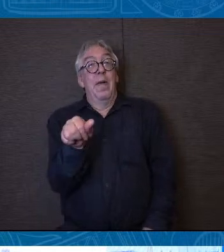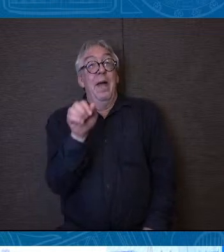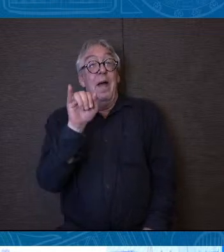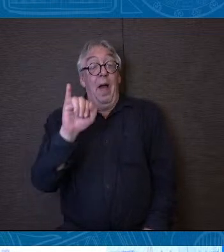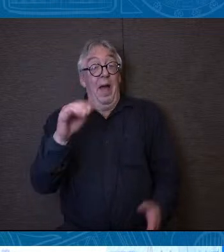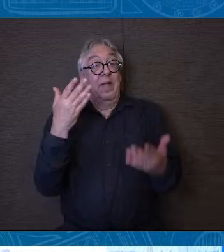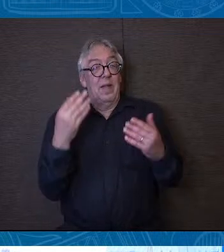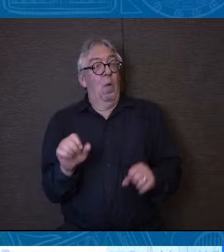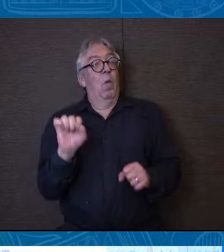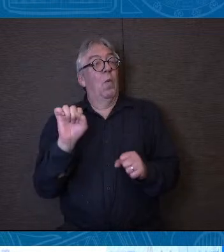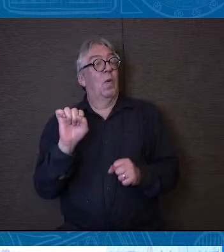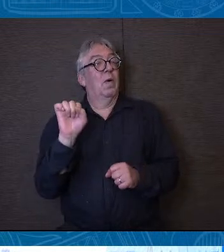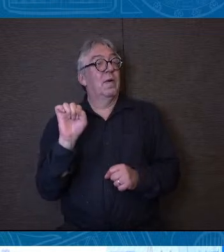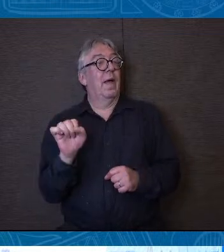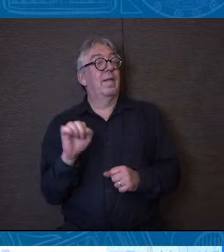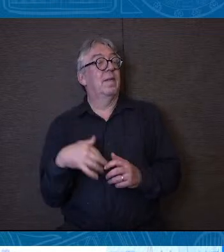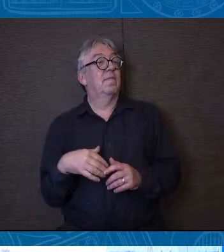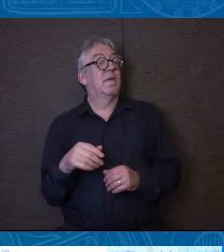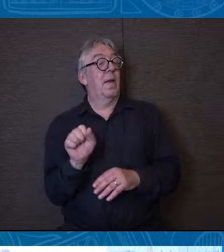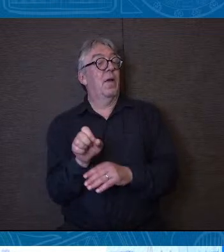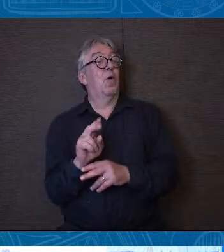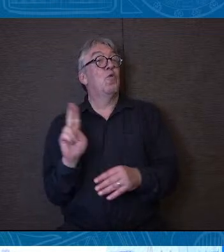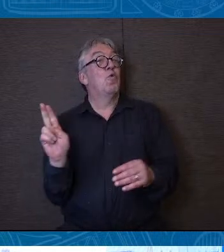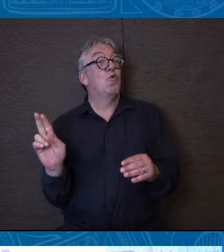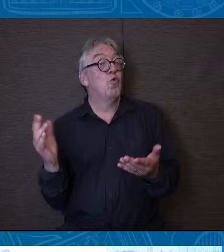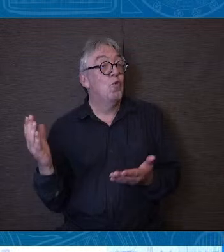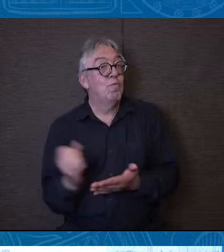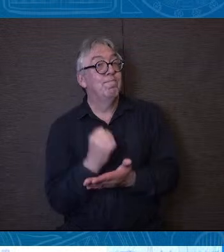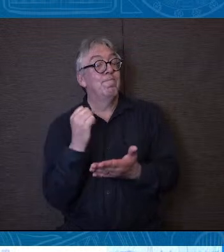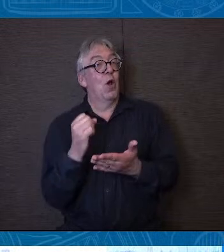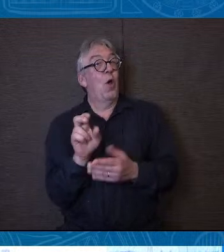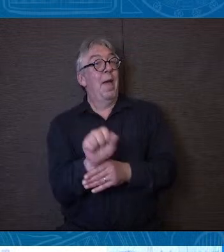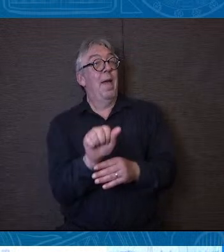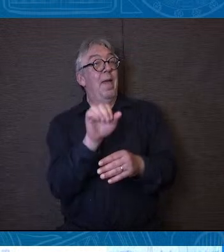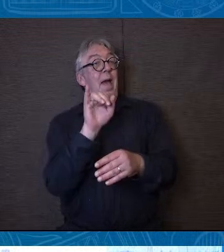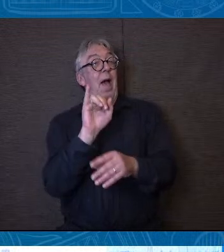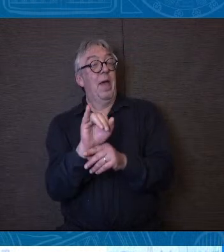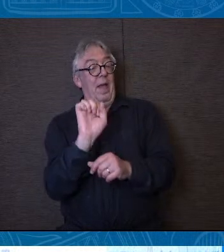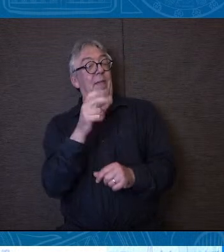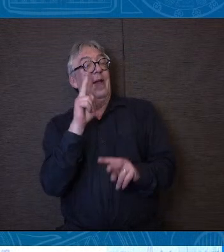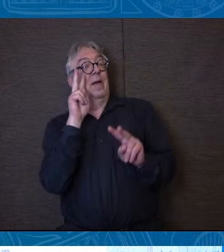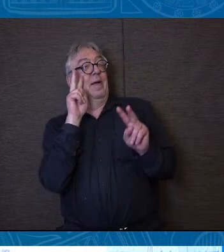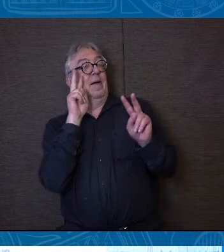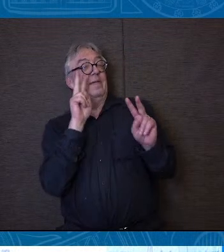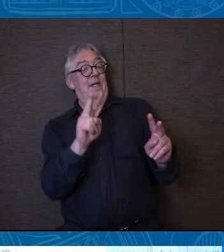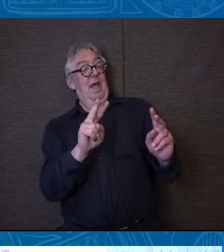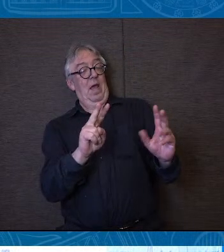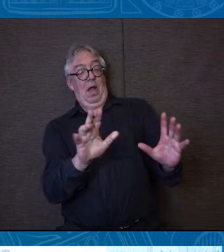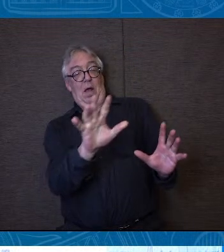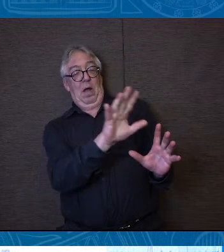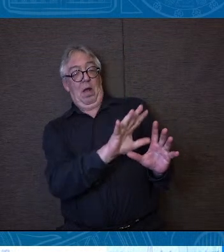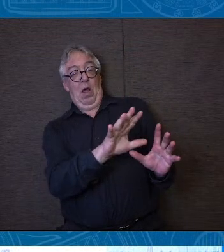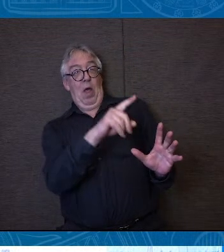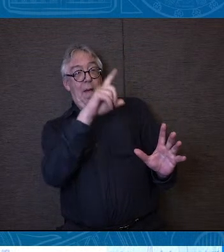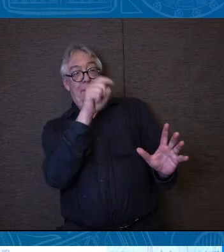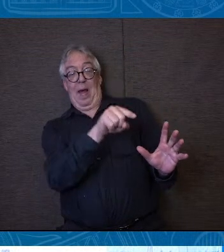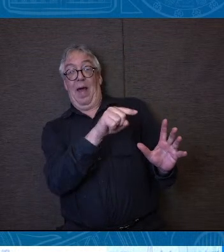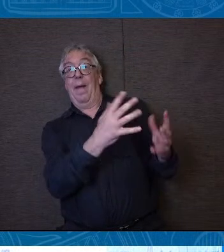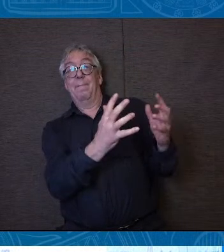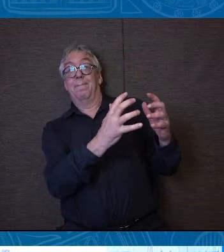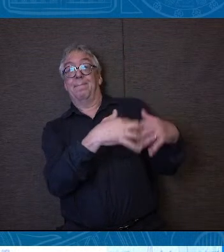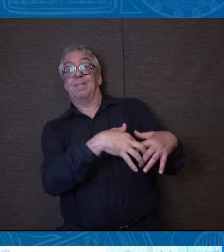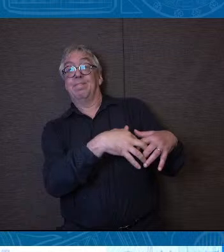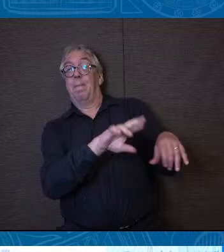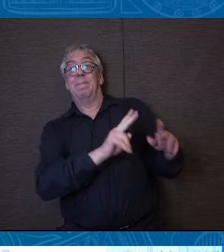maps to see where the actual spots are where the coverage is not available. You will see in the black, these are the areas where the coverage are not